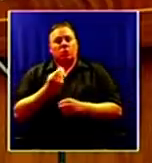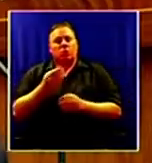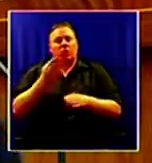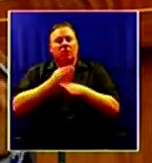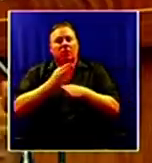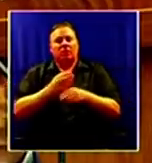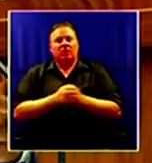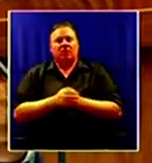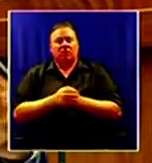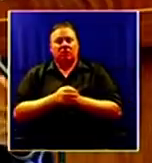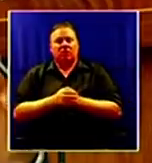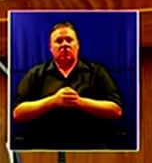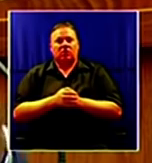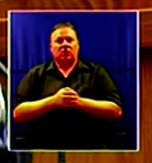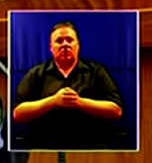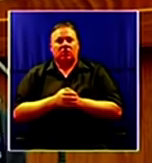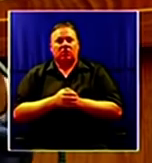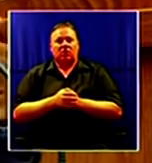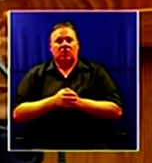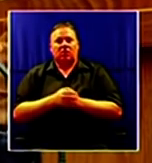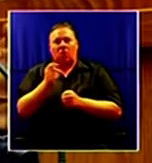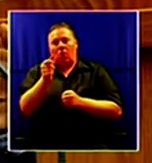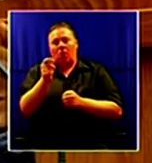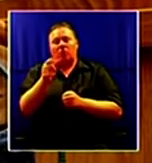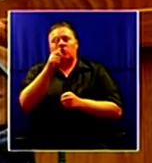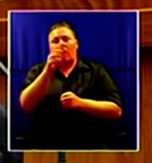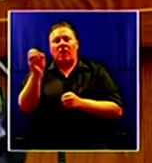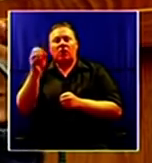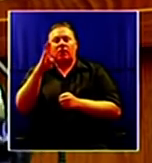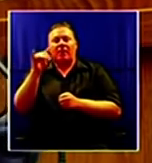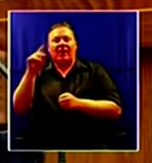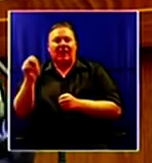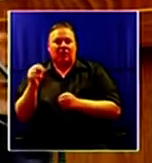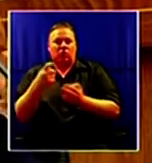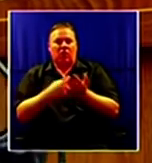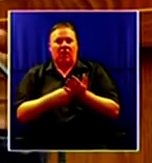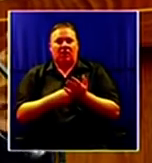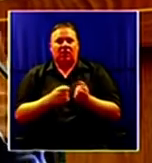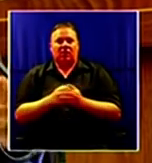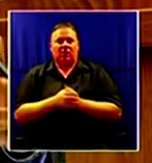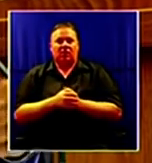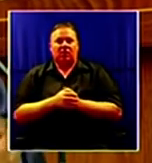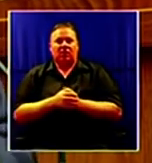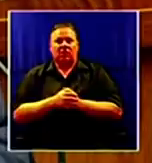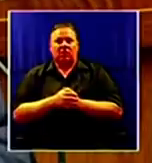for employment creation to nearly 100 billion. When the president spoke about 100 billion,